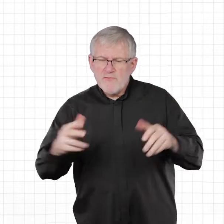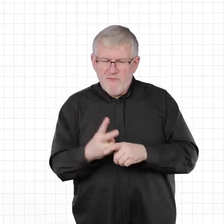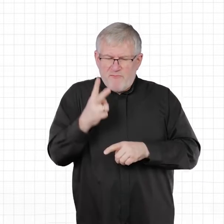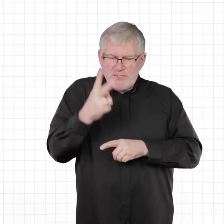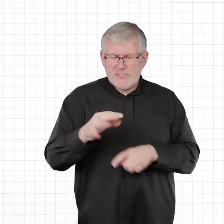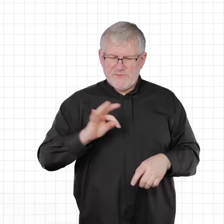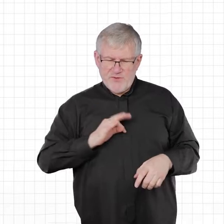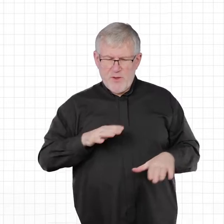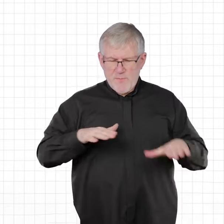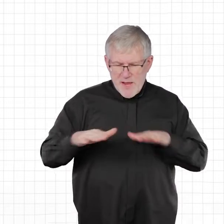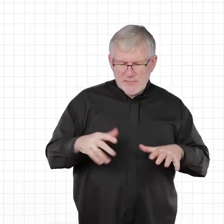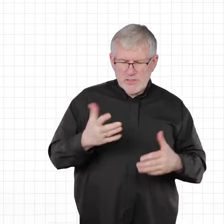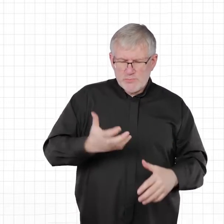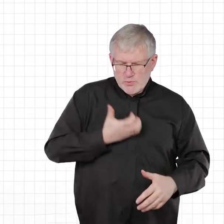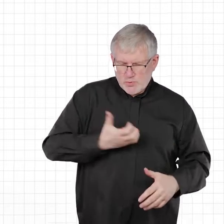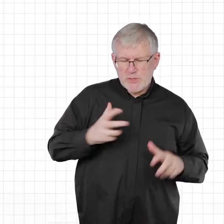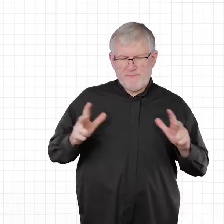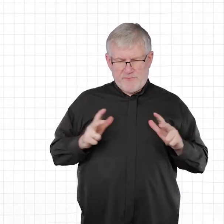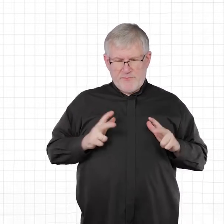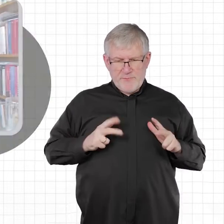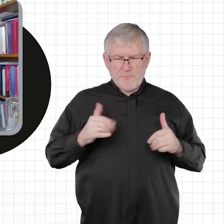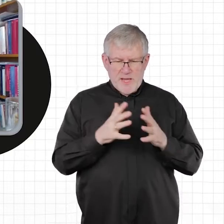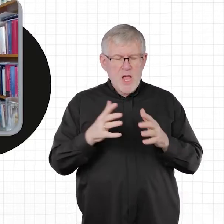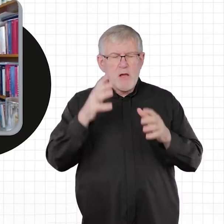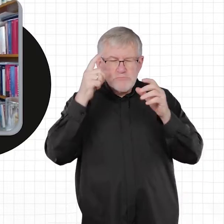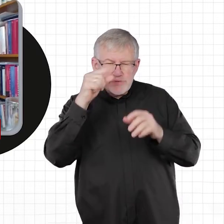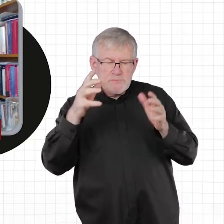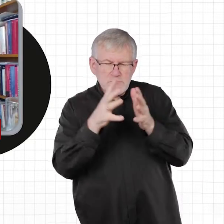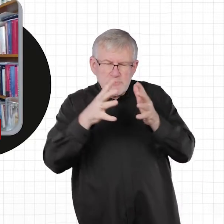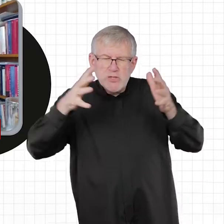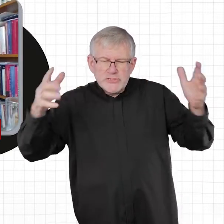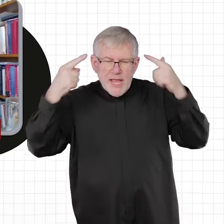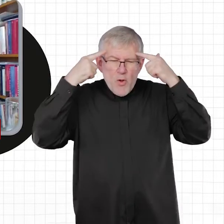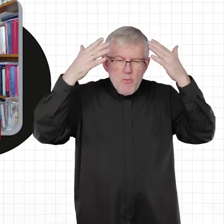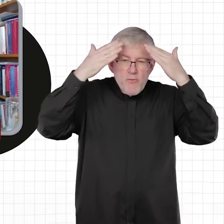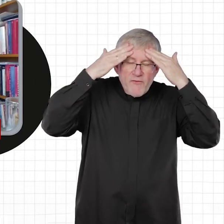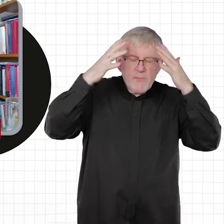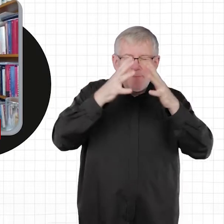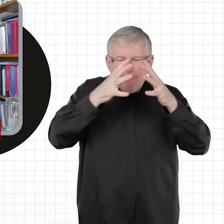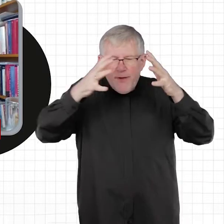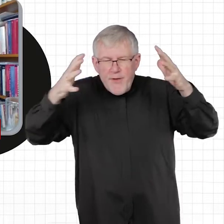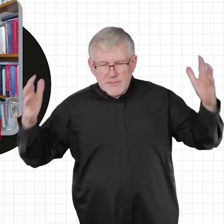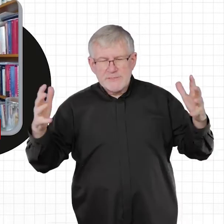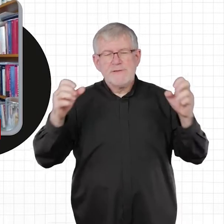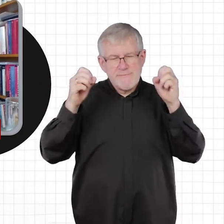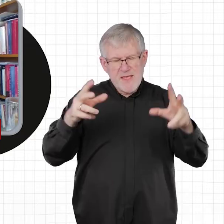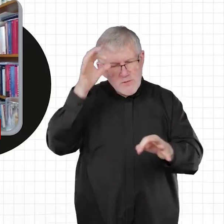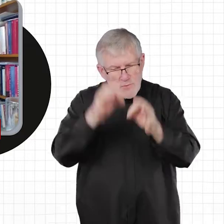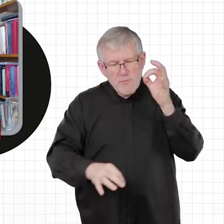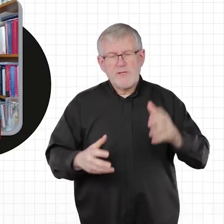loud, and that's great. So we're very proud of them. So we see it in all corners.